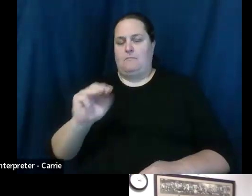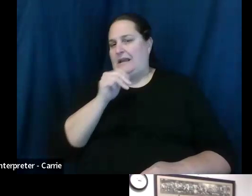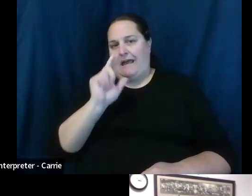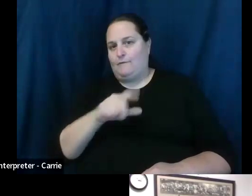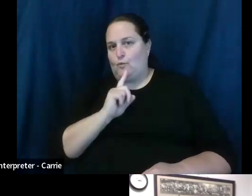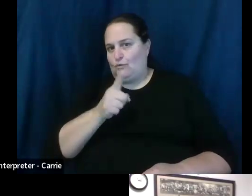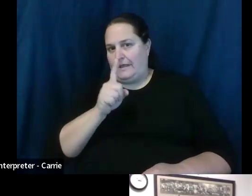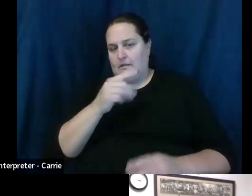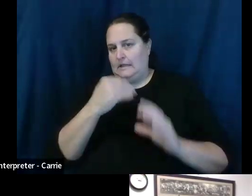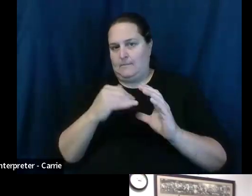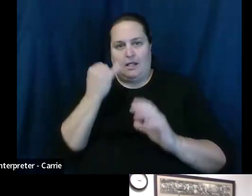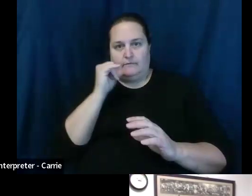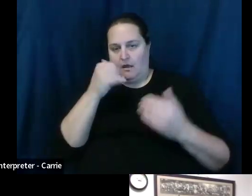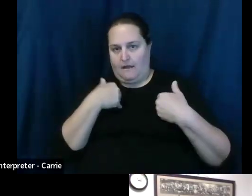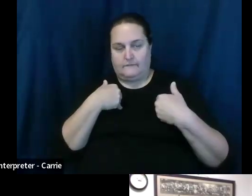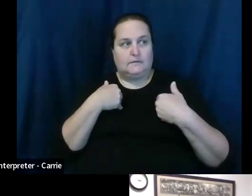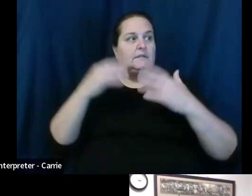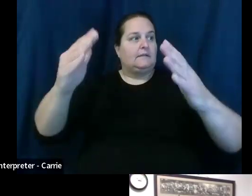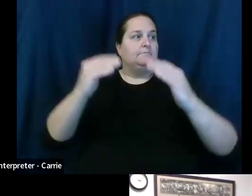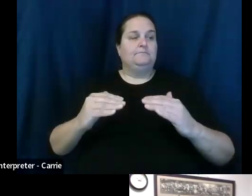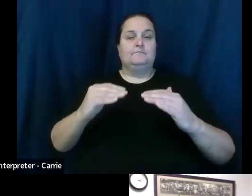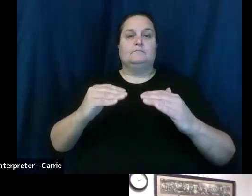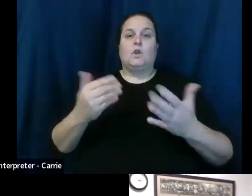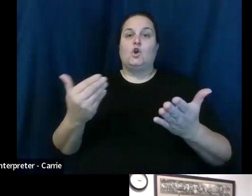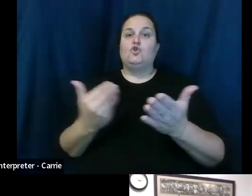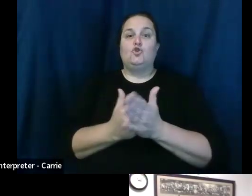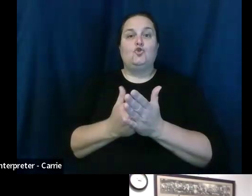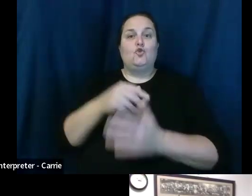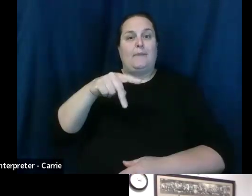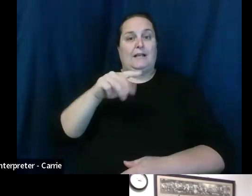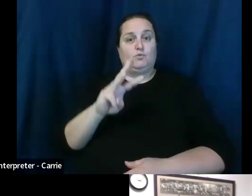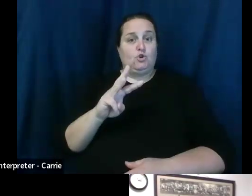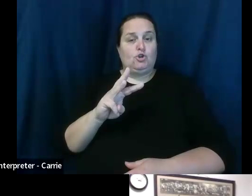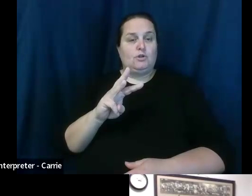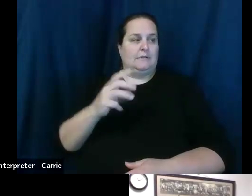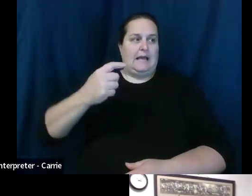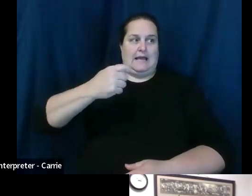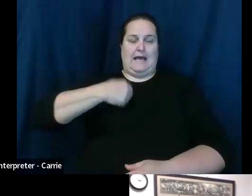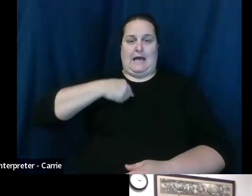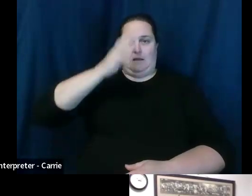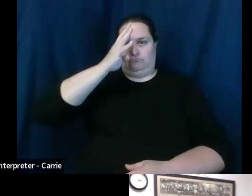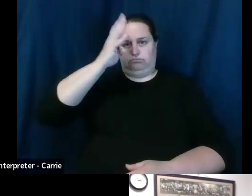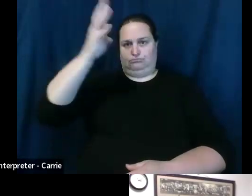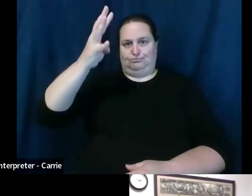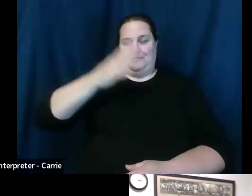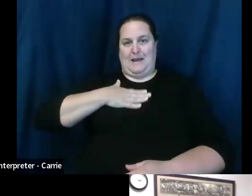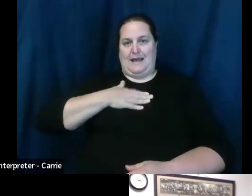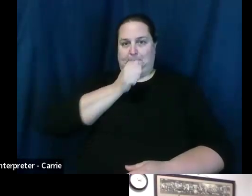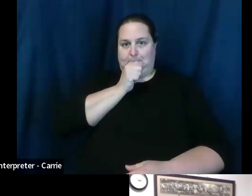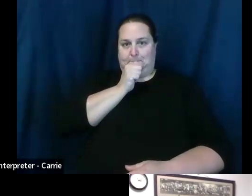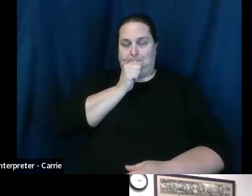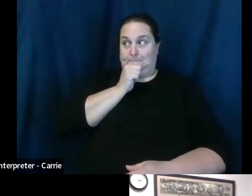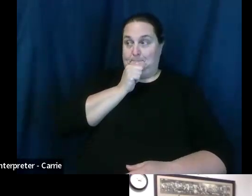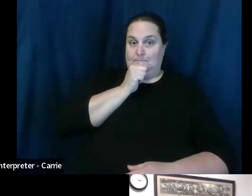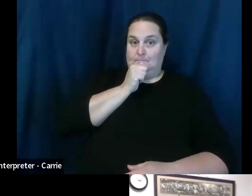then create a password. I'm just typing in, a password for myself. You can type in a password for yourself.